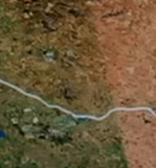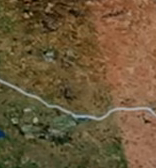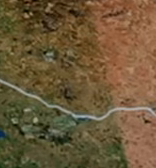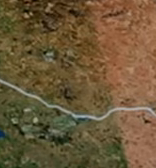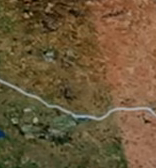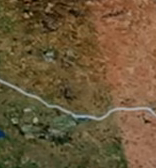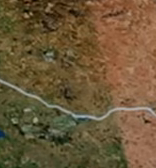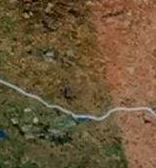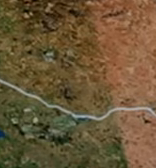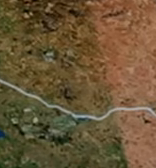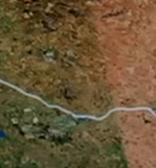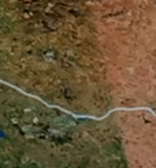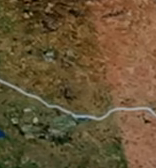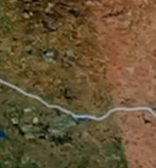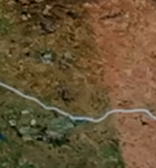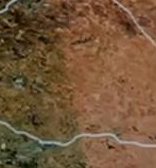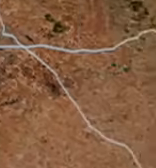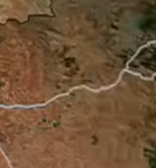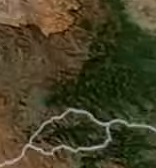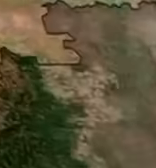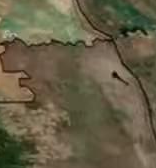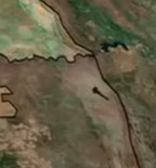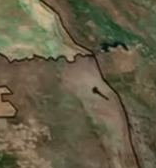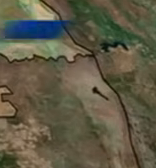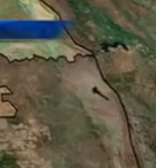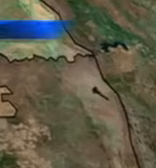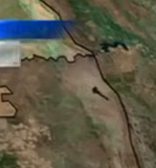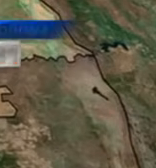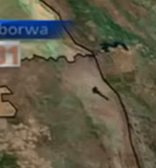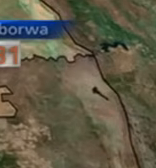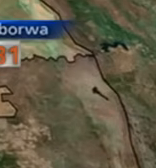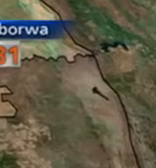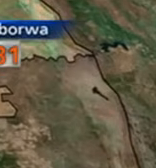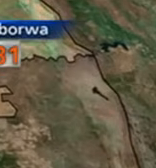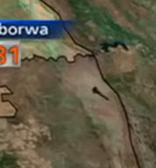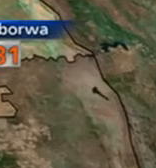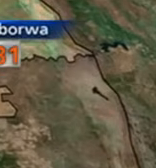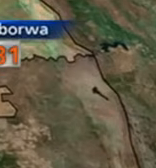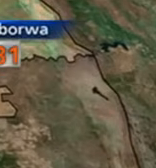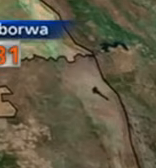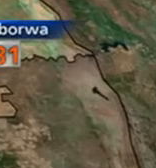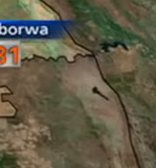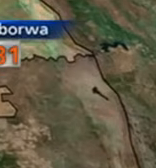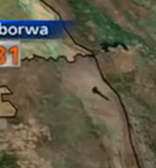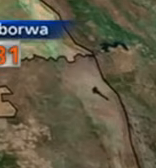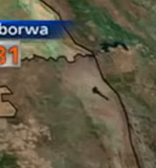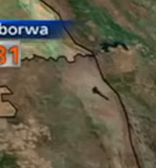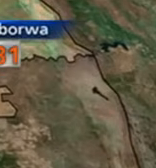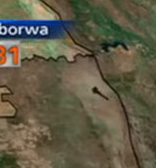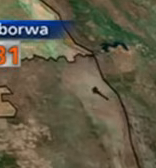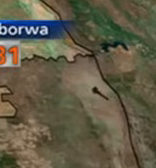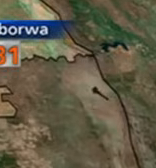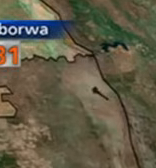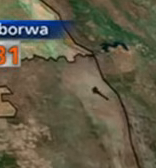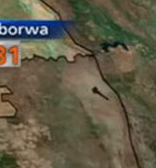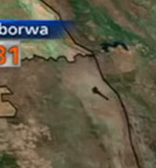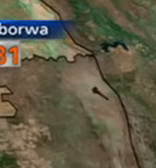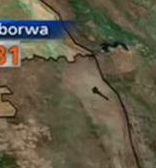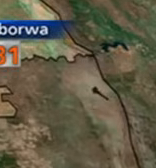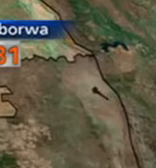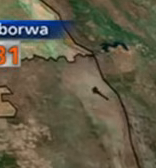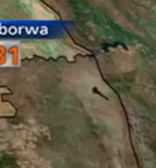tša ka bo Bronkhortspruit le gona go laetša di tla fiša gabotsena fela ka dikarolong tše ge re ya ka Limpopo province le tla sa gabotse go ma-Afrika Borwa o le ka bo Polokwane le